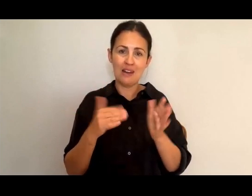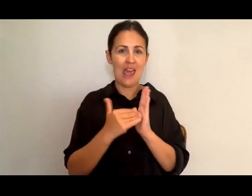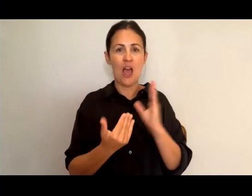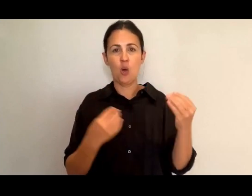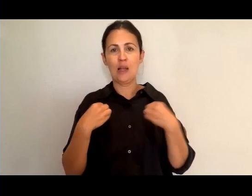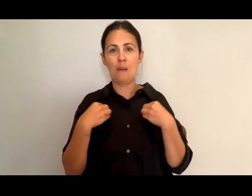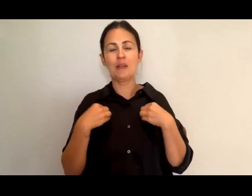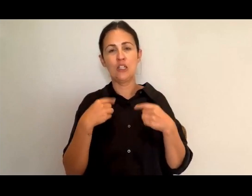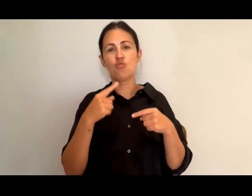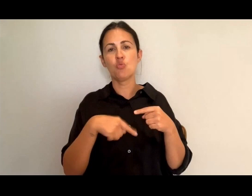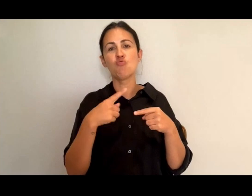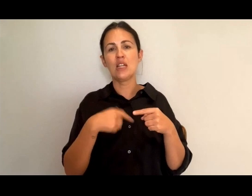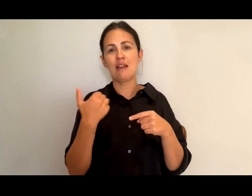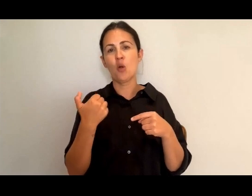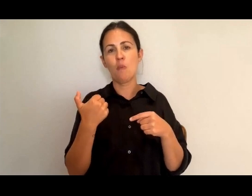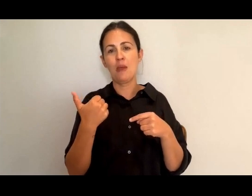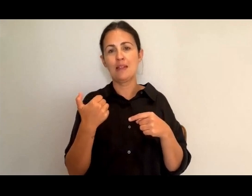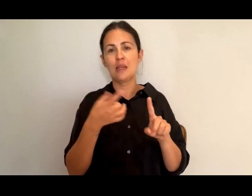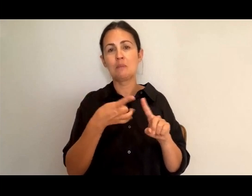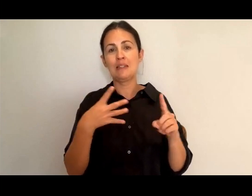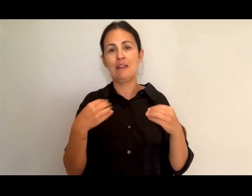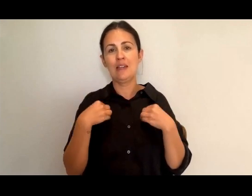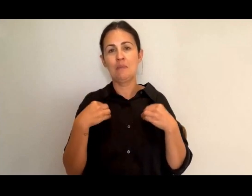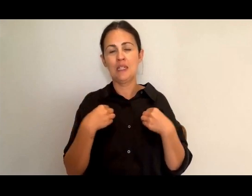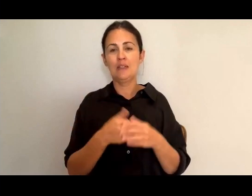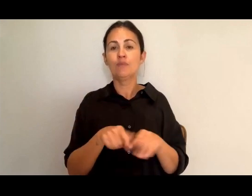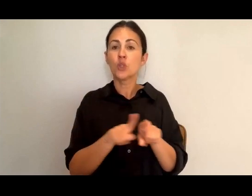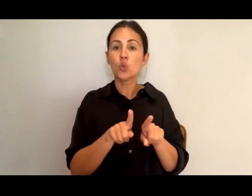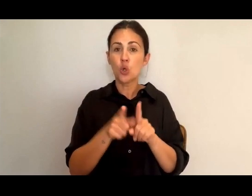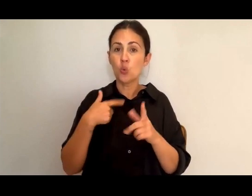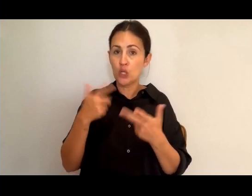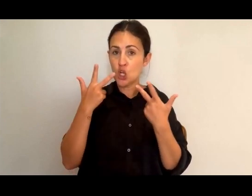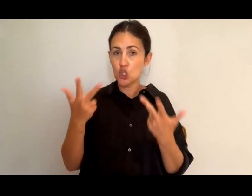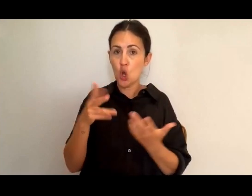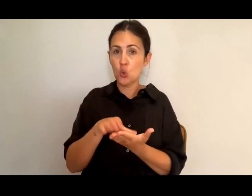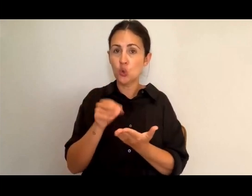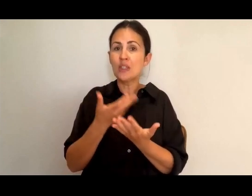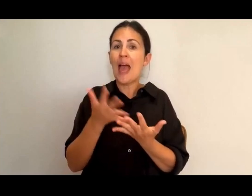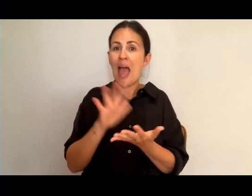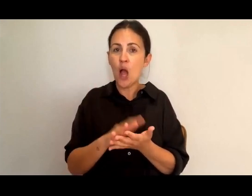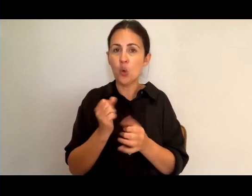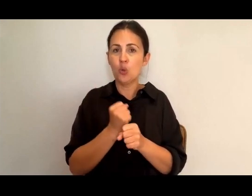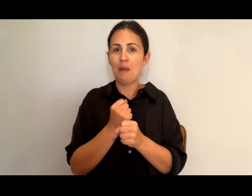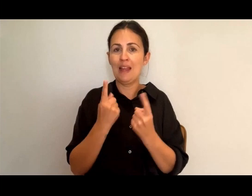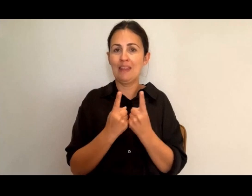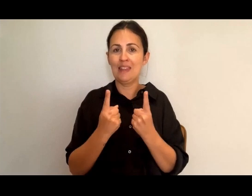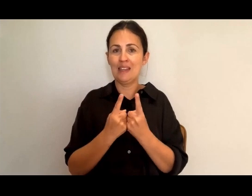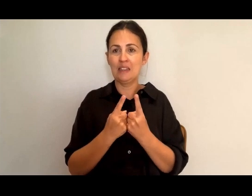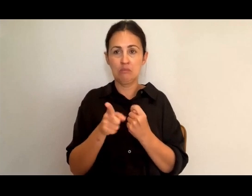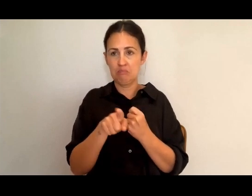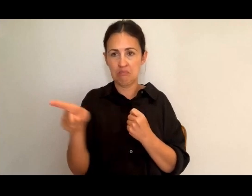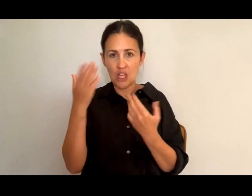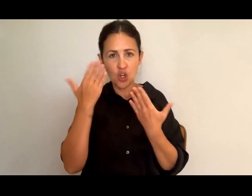products. We also work in workshops with students to show them how things are made, because increasingly that's a knowledge that's not as apparent to